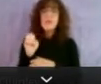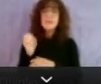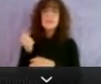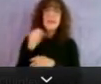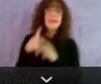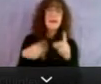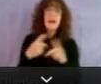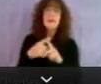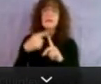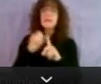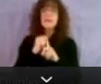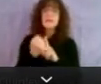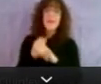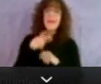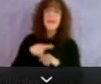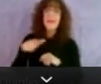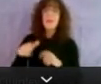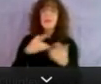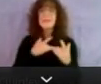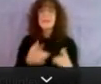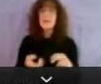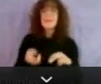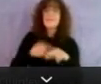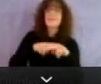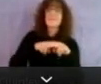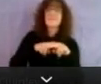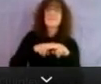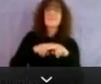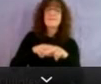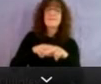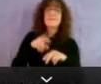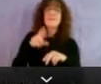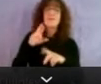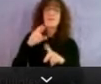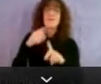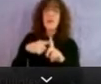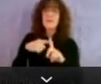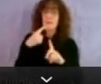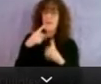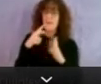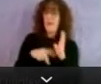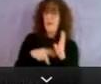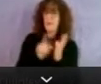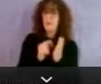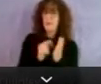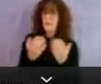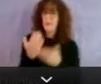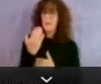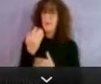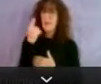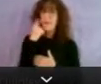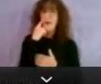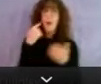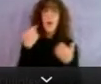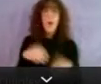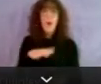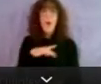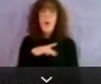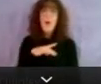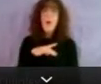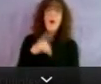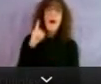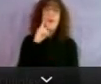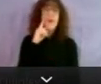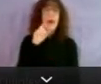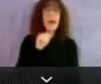situation where a landlord would raise rent. And so I was reading in the paper this morning and I thought this is outstanding. I think